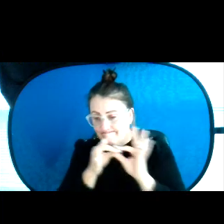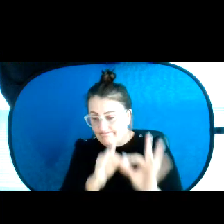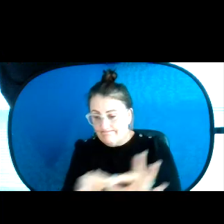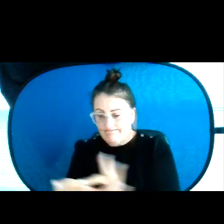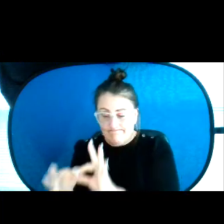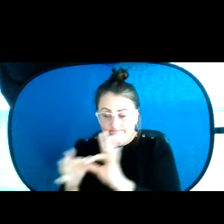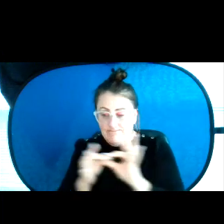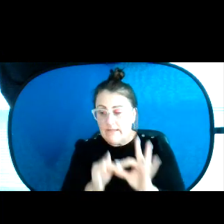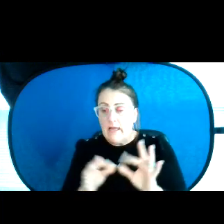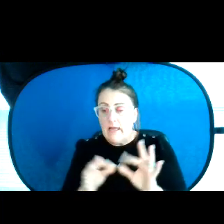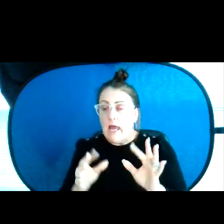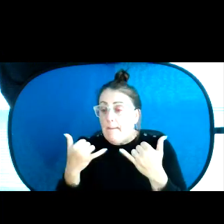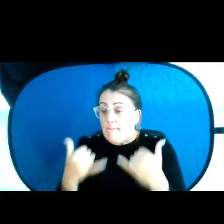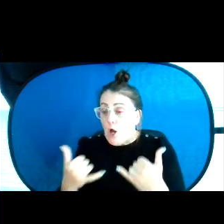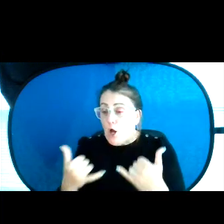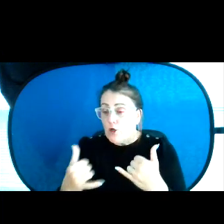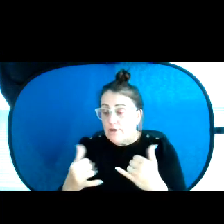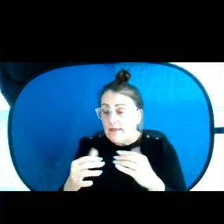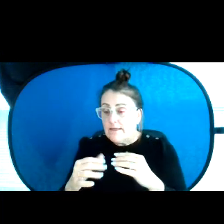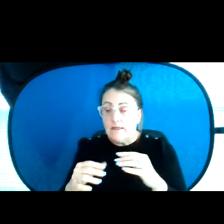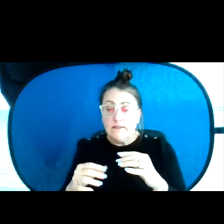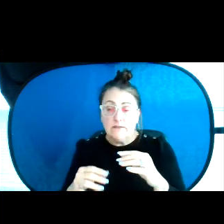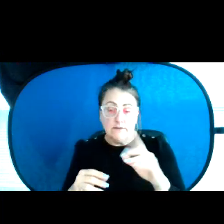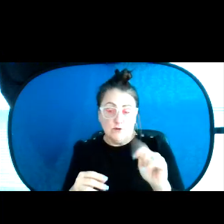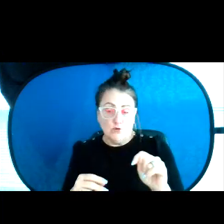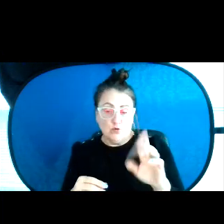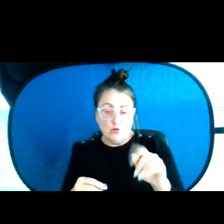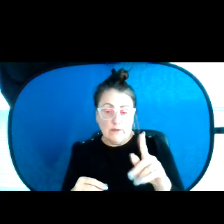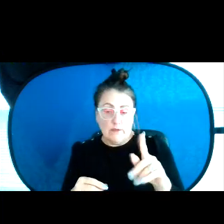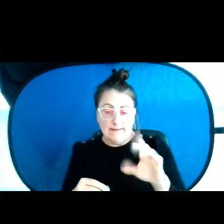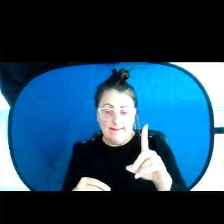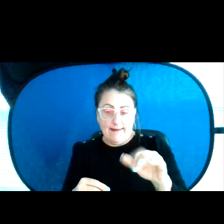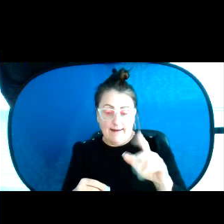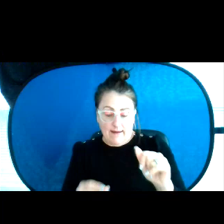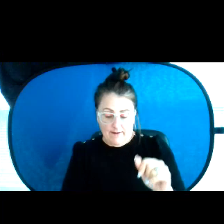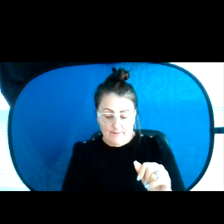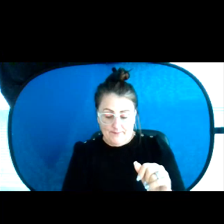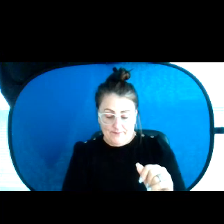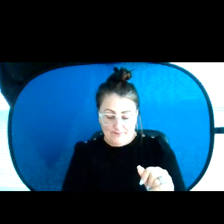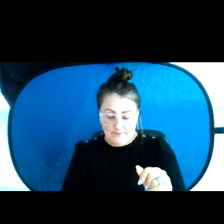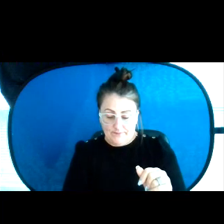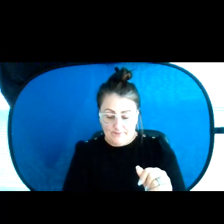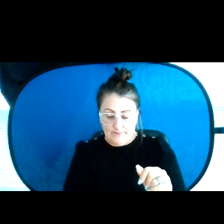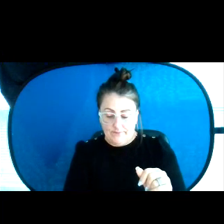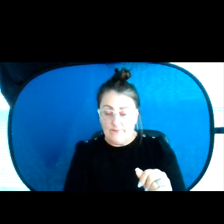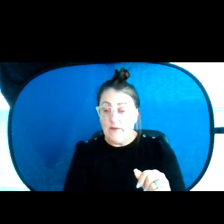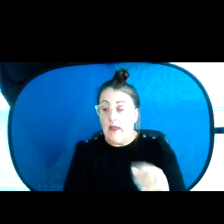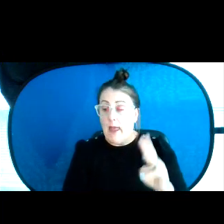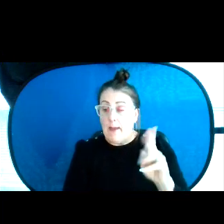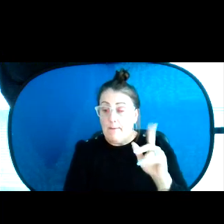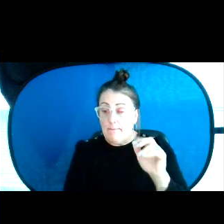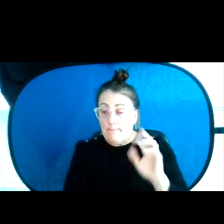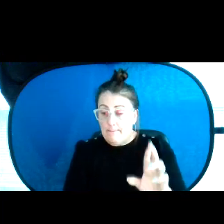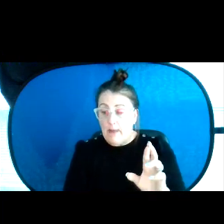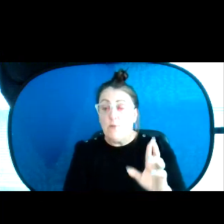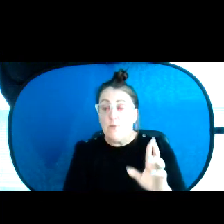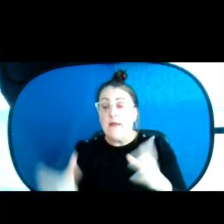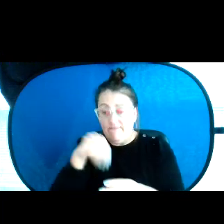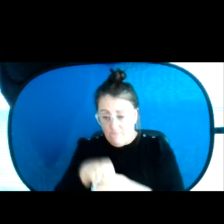and modernization of transit data and technology. And finally, members have been involved with the Federal